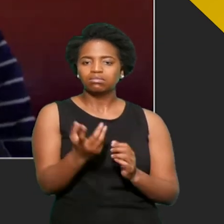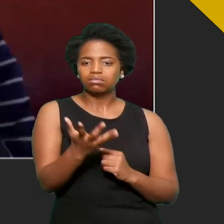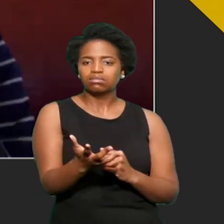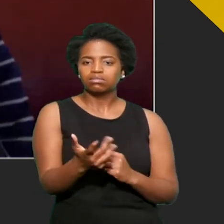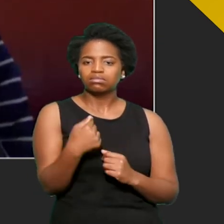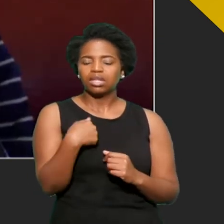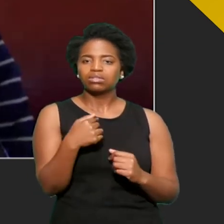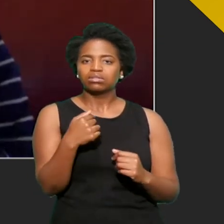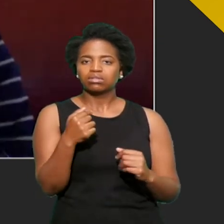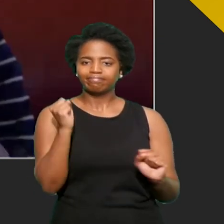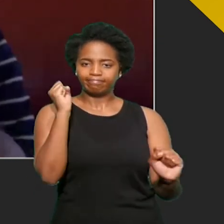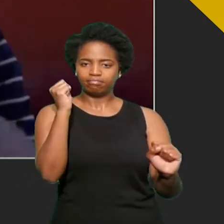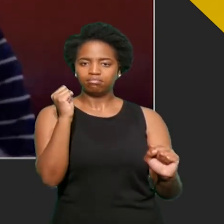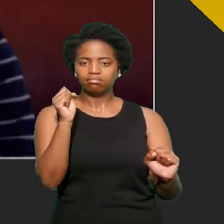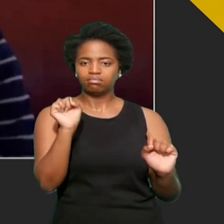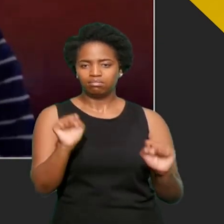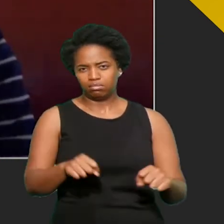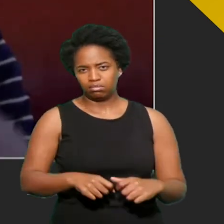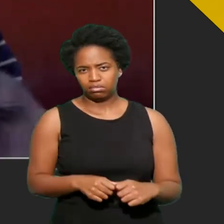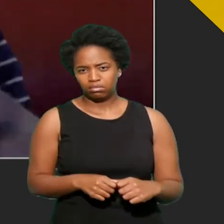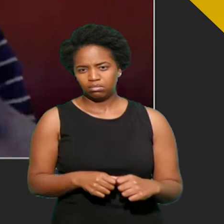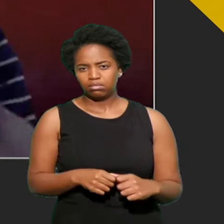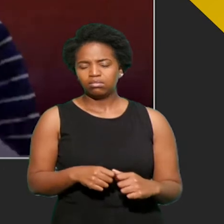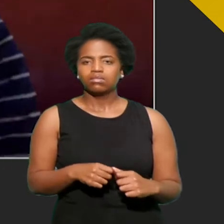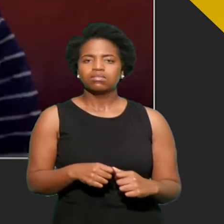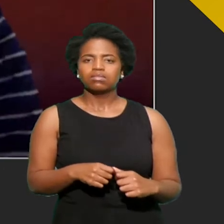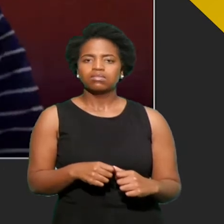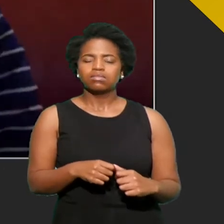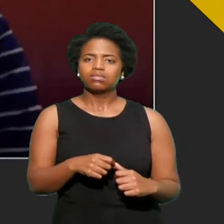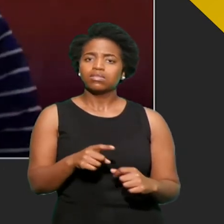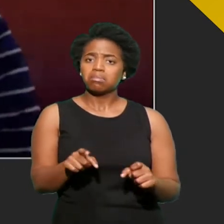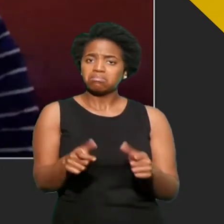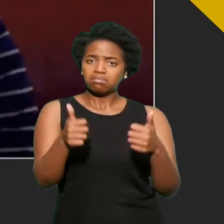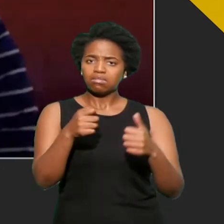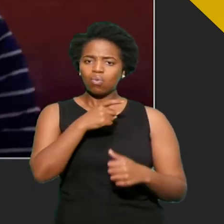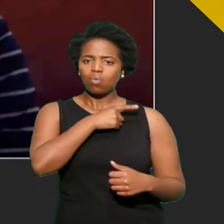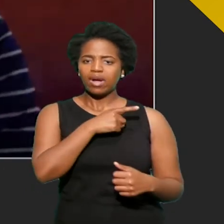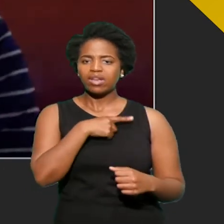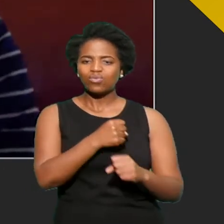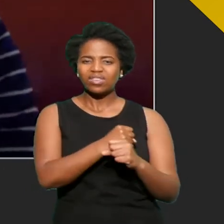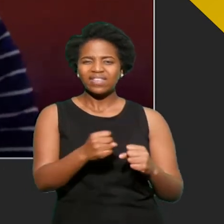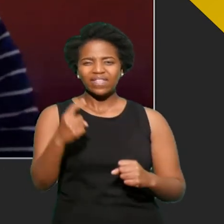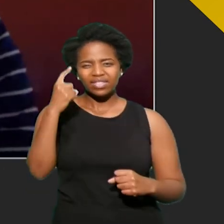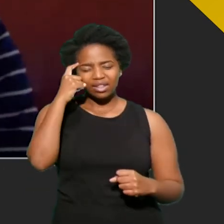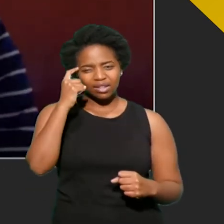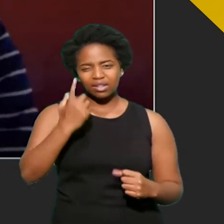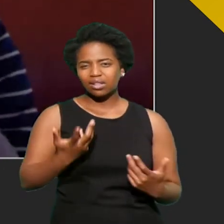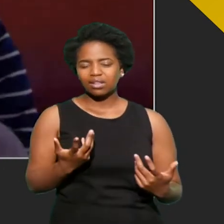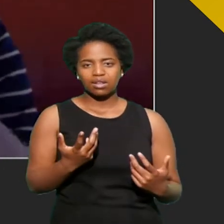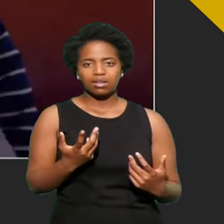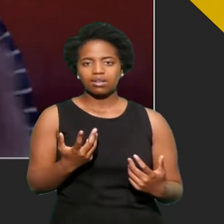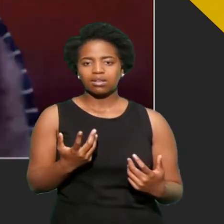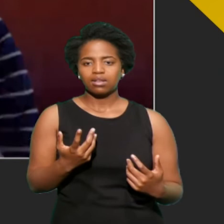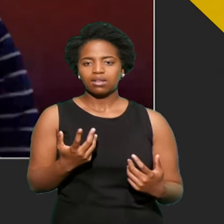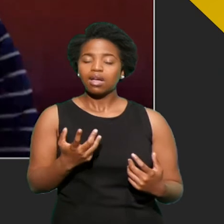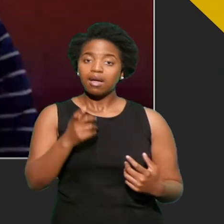that's ready to be told. And you know, it is amazing because you don't think that you know,